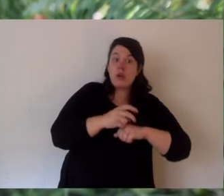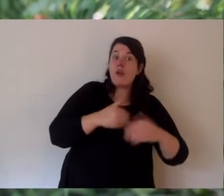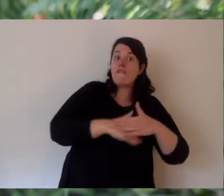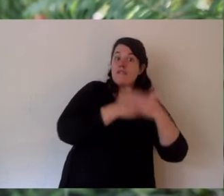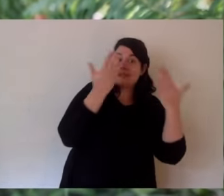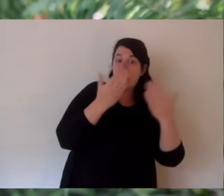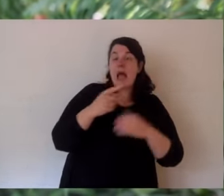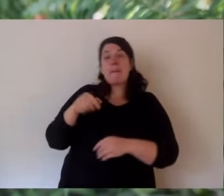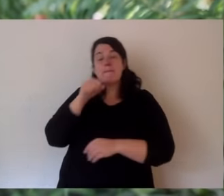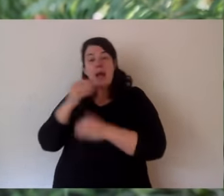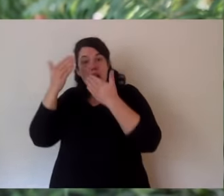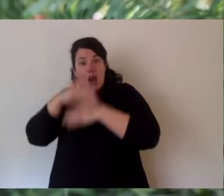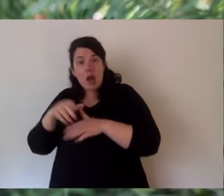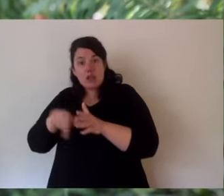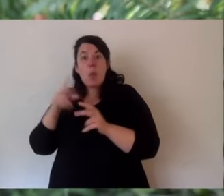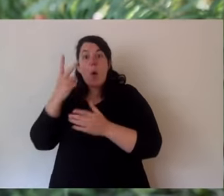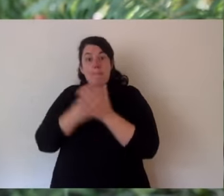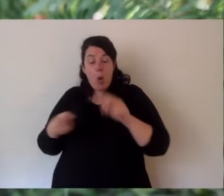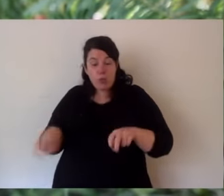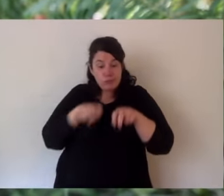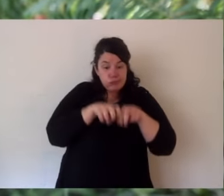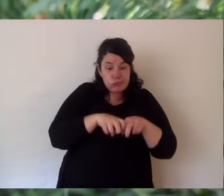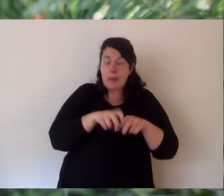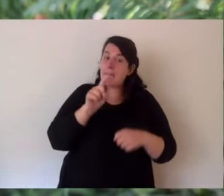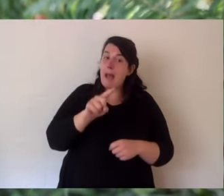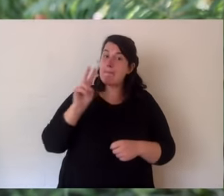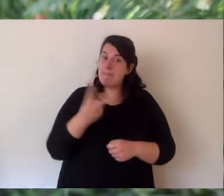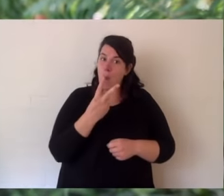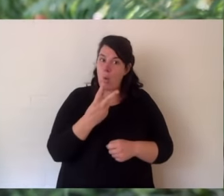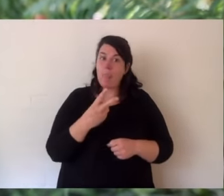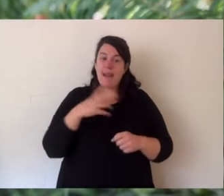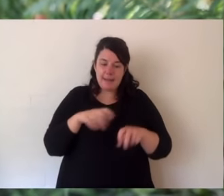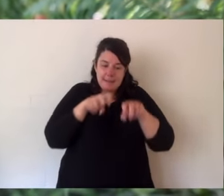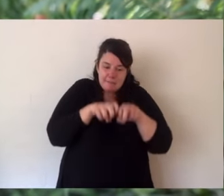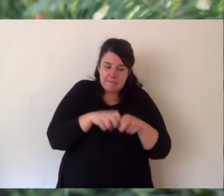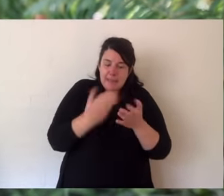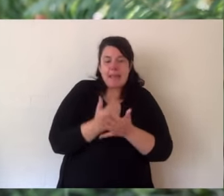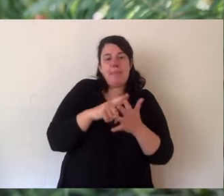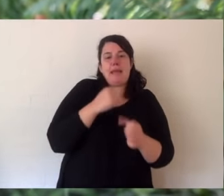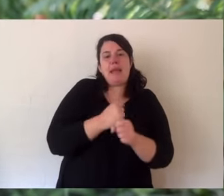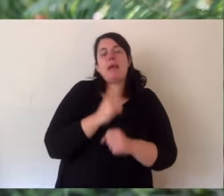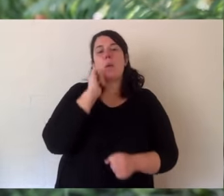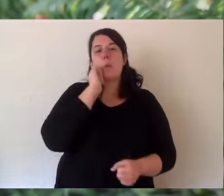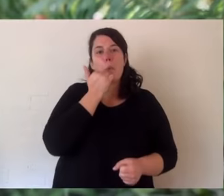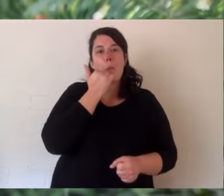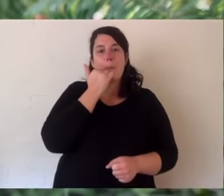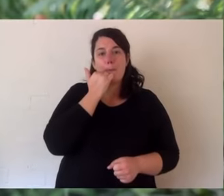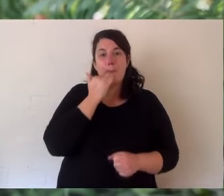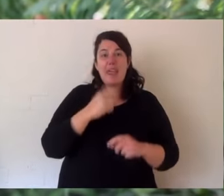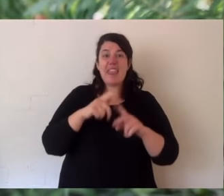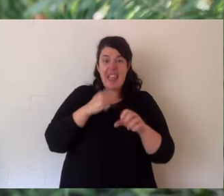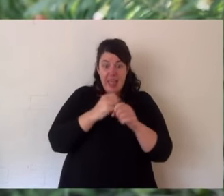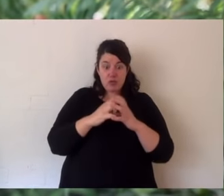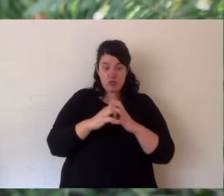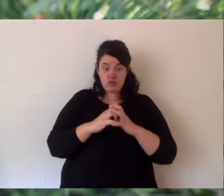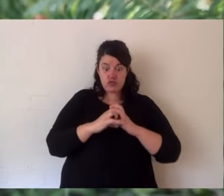day and the male sits at night. Some, they both sit in there. But some, one of the parents has to incubate those eggs all the time and keep them warm. Now,